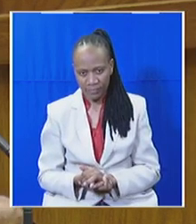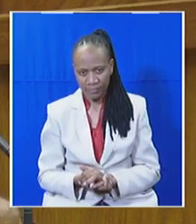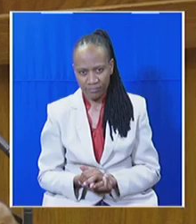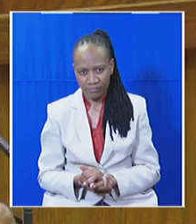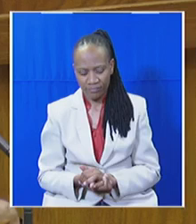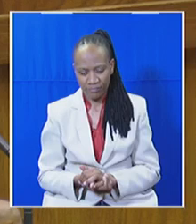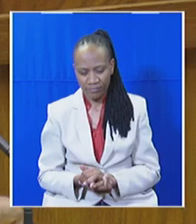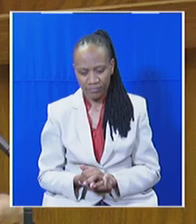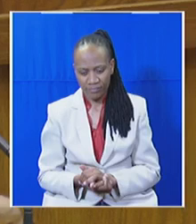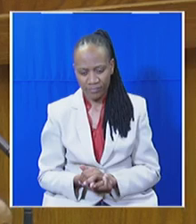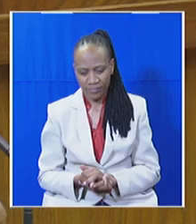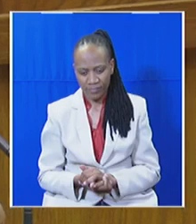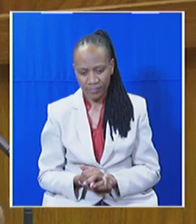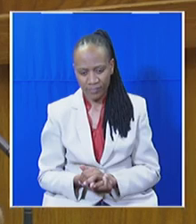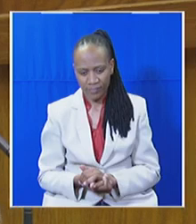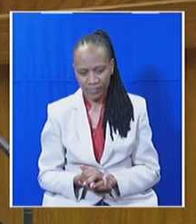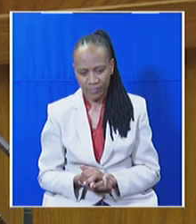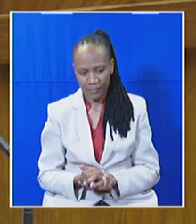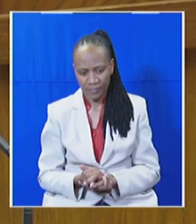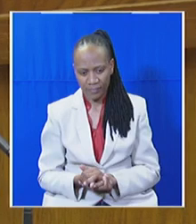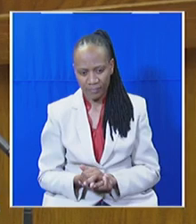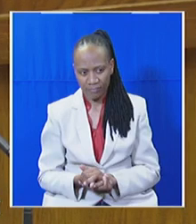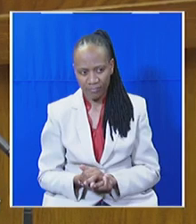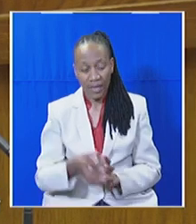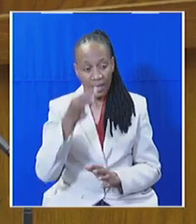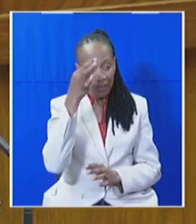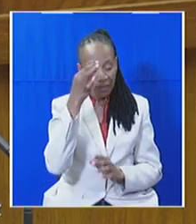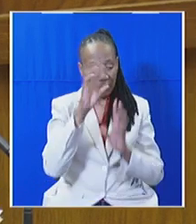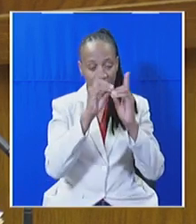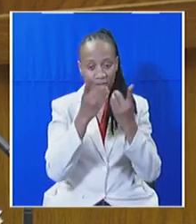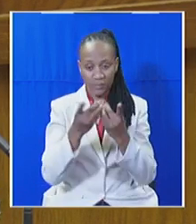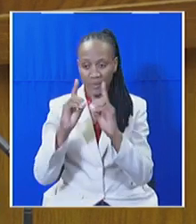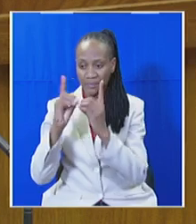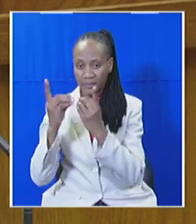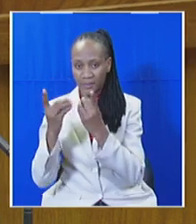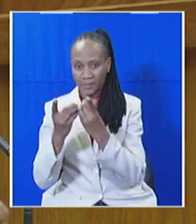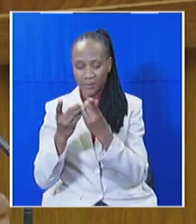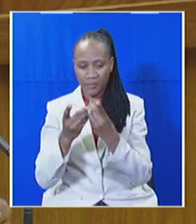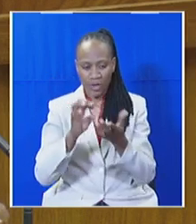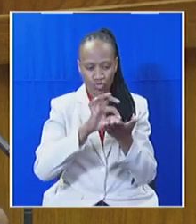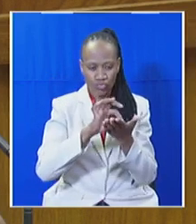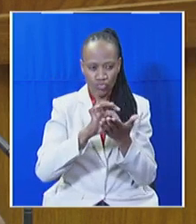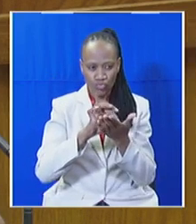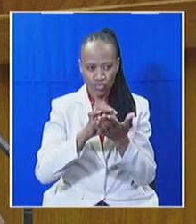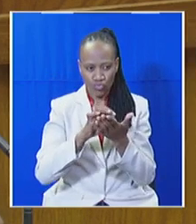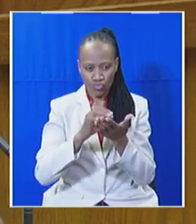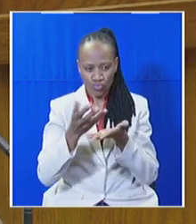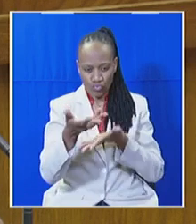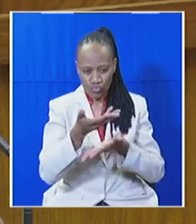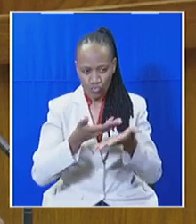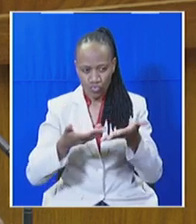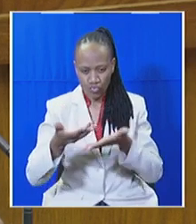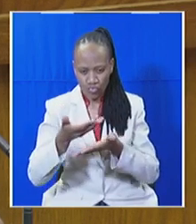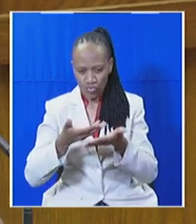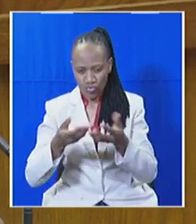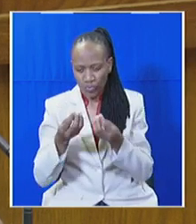interdepartmental clearinghouse to attend to investor complaints and